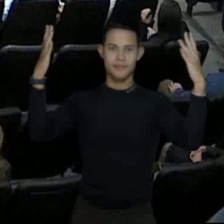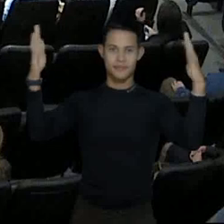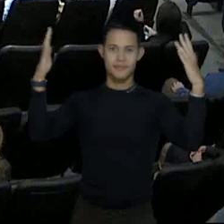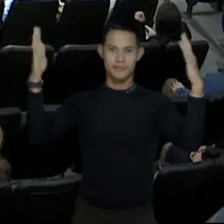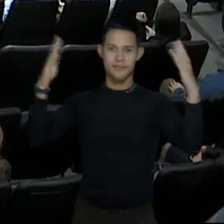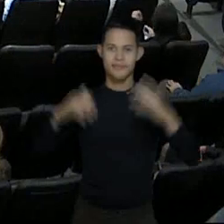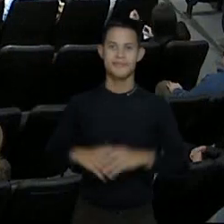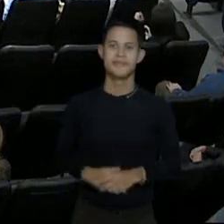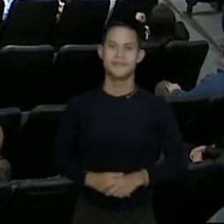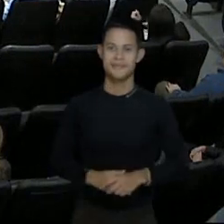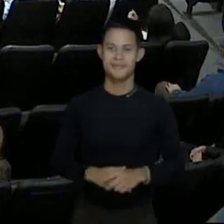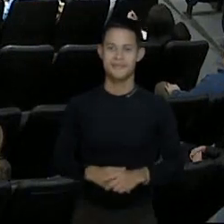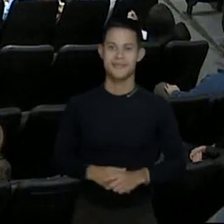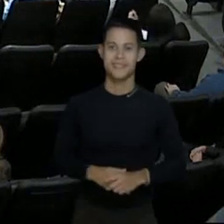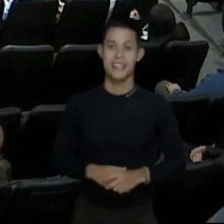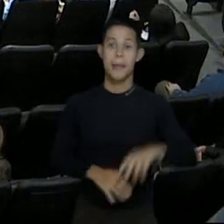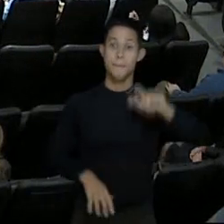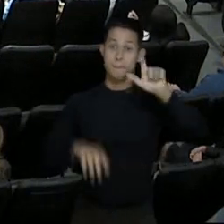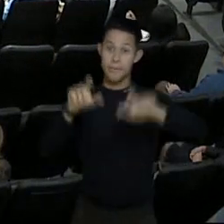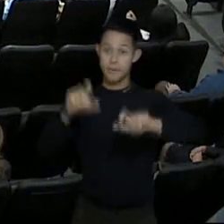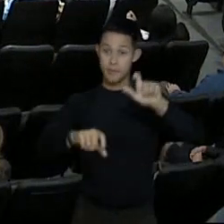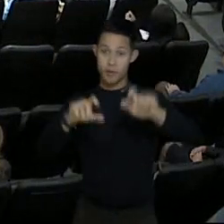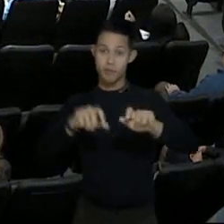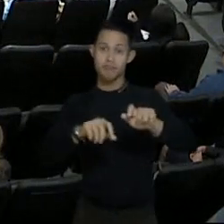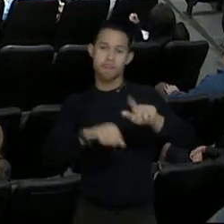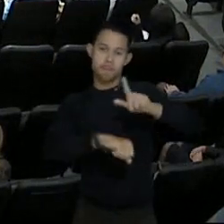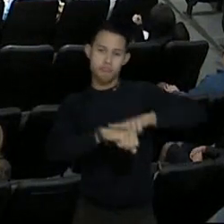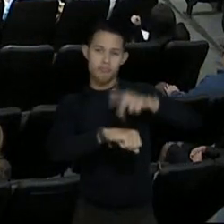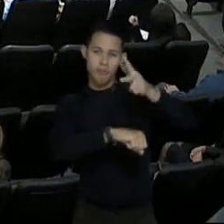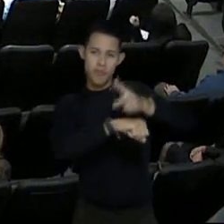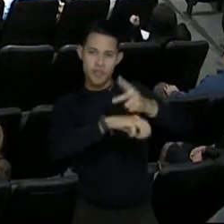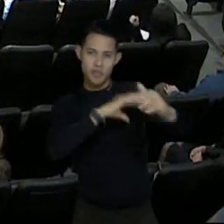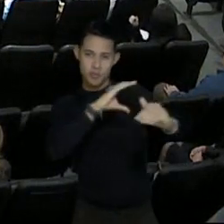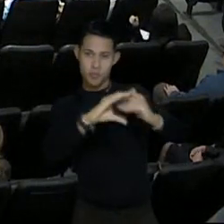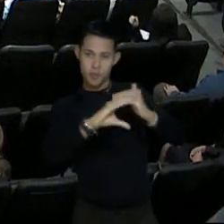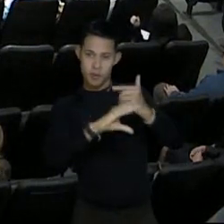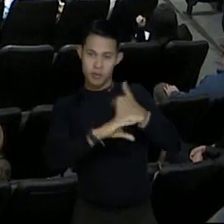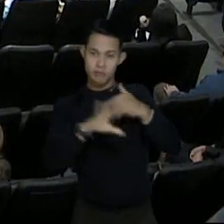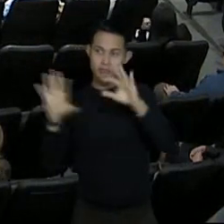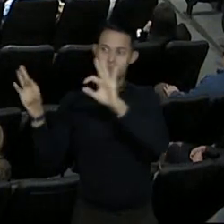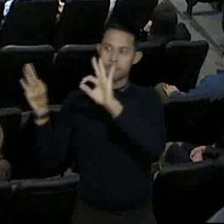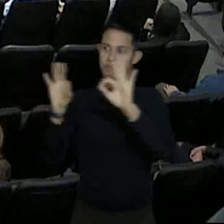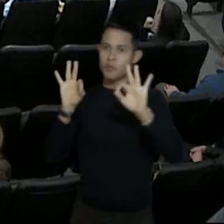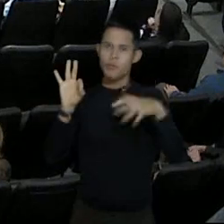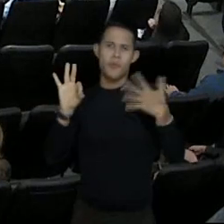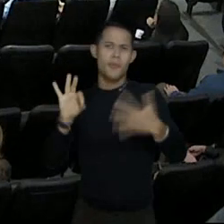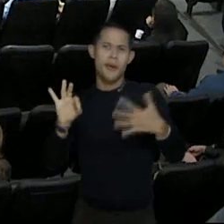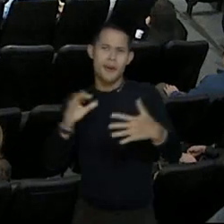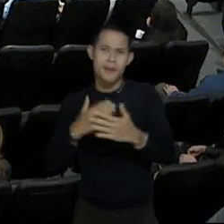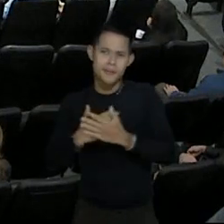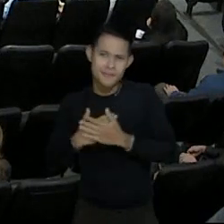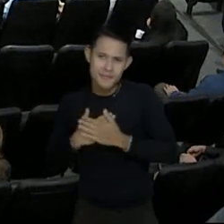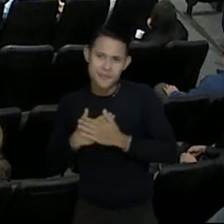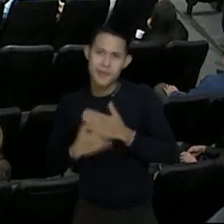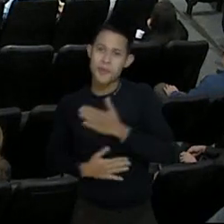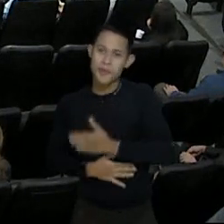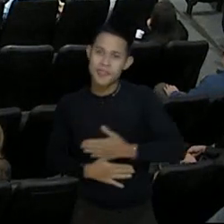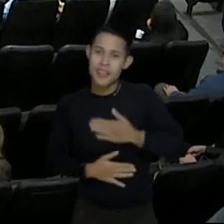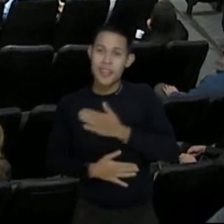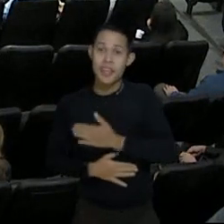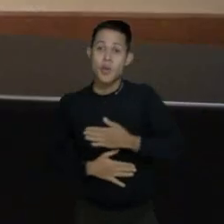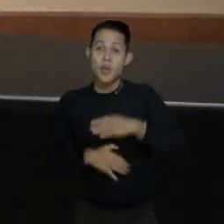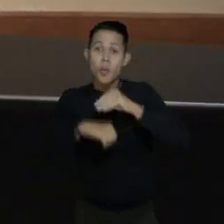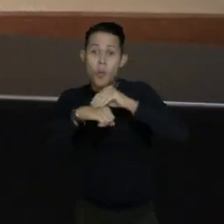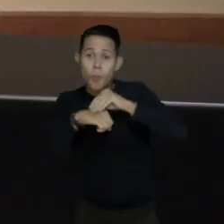gente quando ele ele me mandou esse vídeo eu acho de uma generosidade incrível alguém compartilhar uma história e Uma